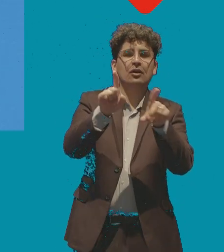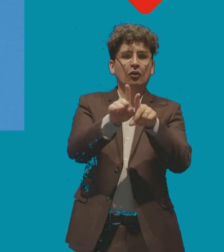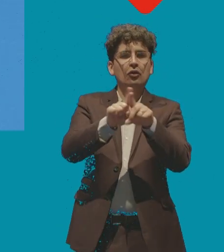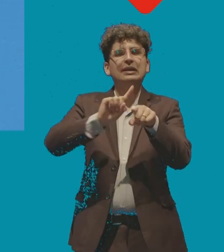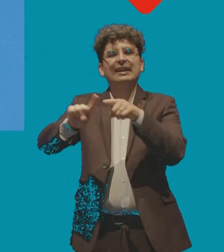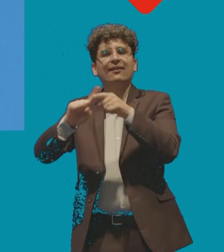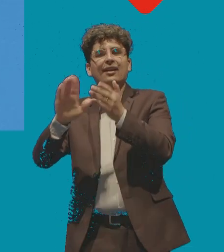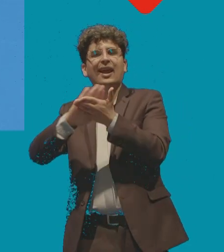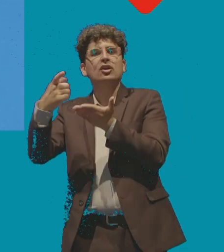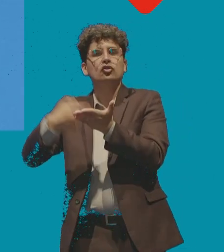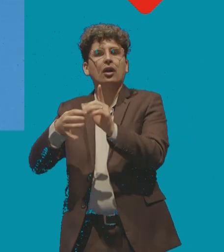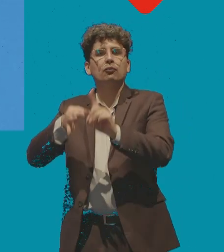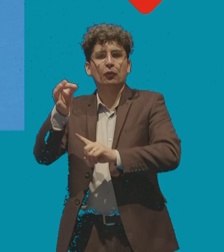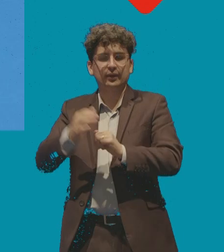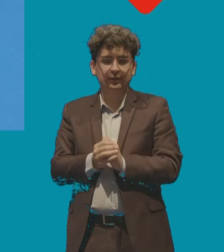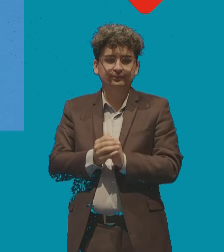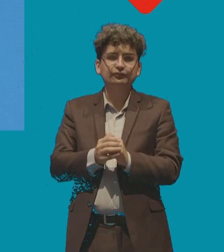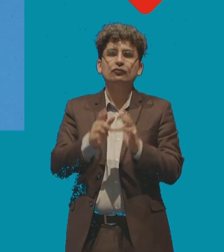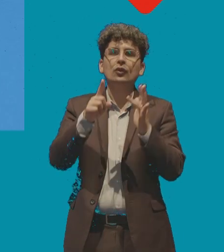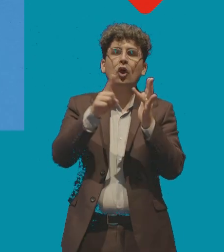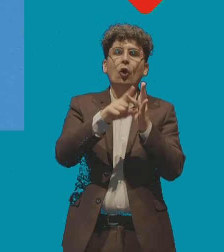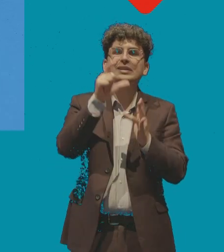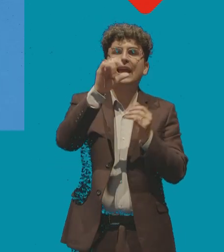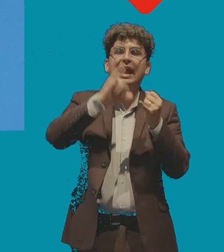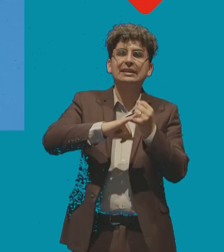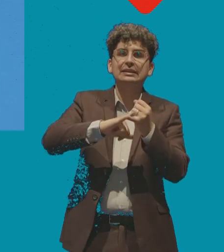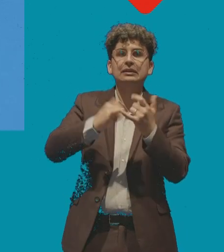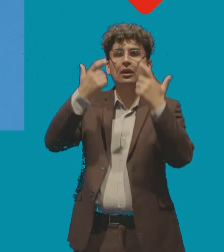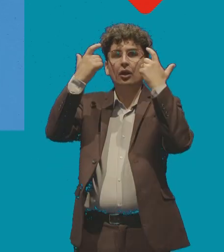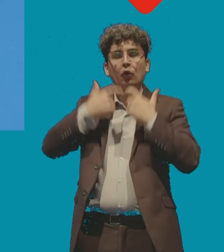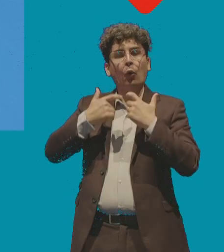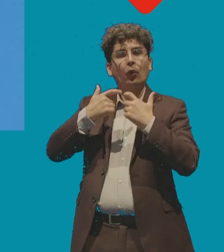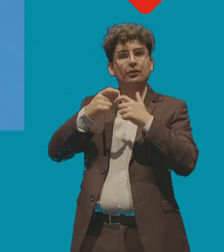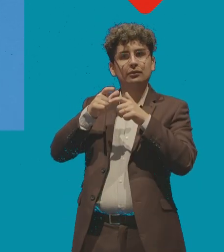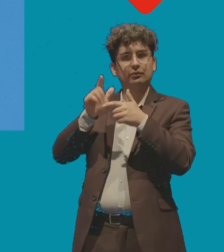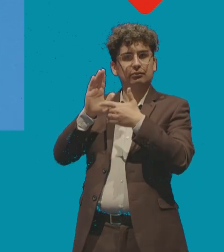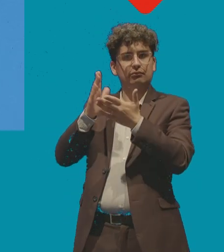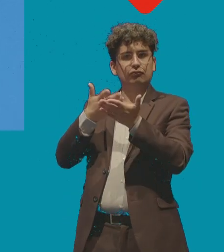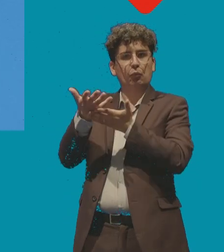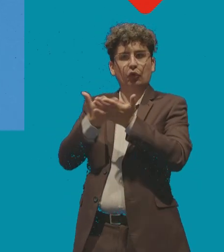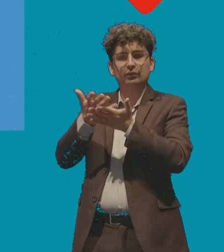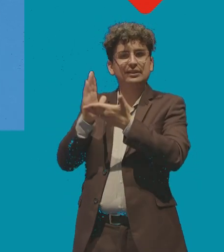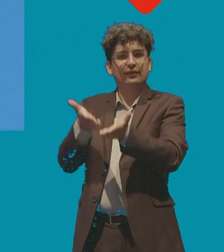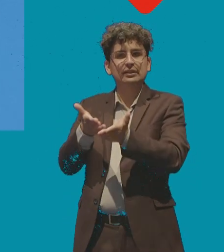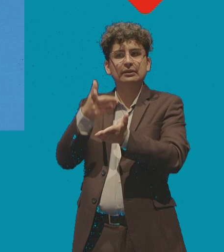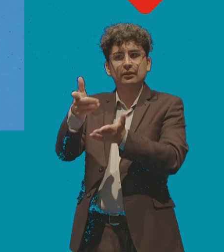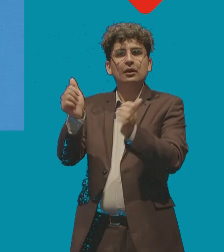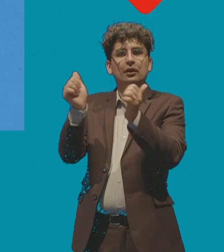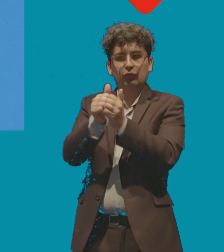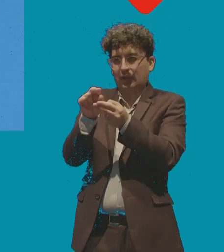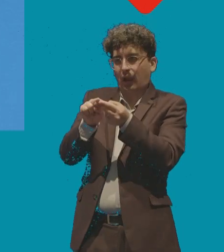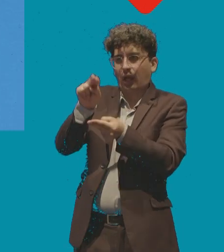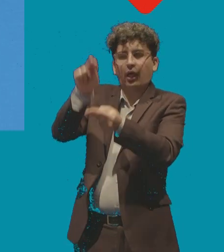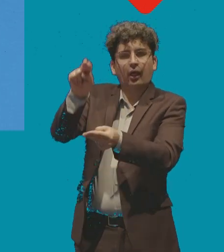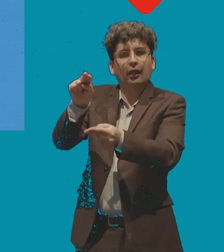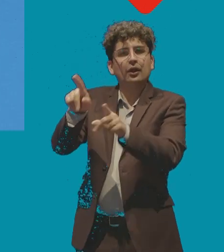HR improvements. At OCS, at the courts and the tribunal service, their action secured a 2-year pay settlement with significant rises